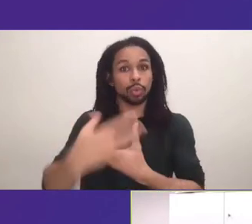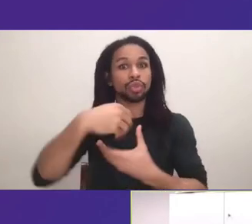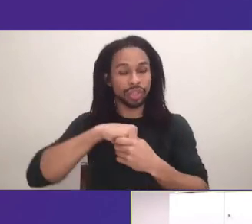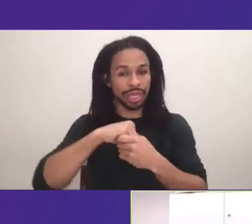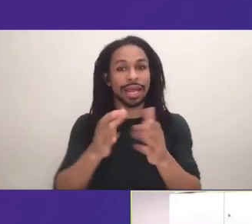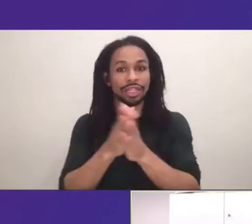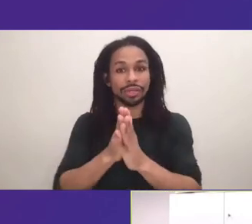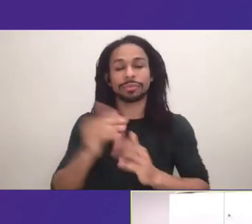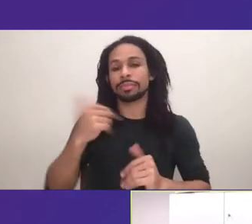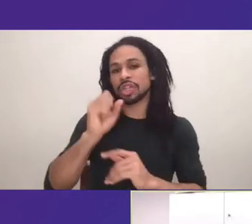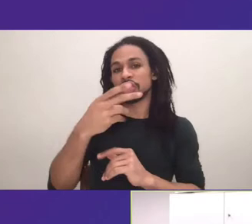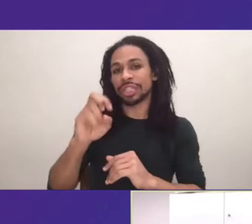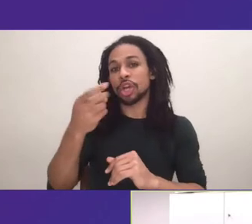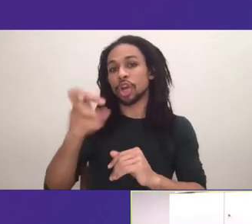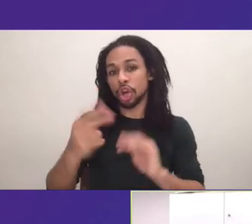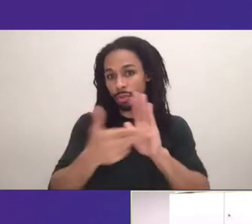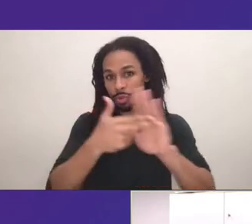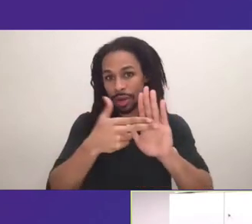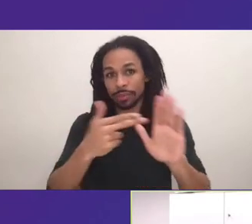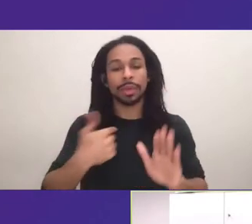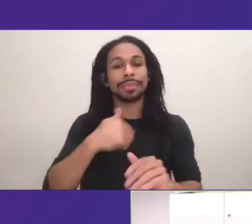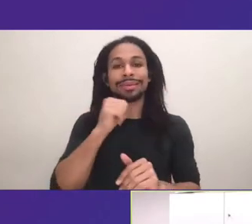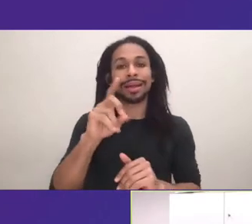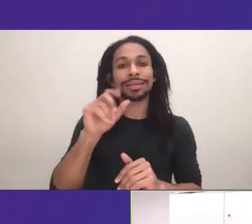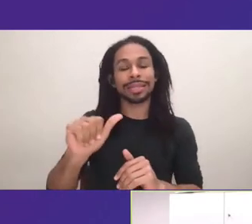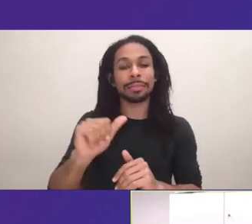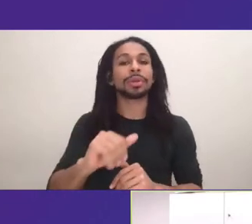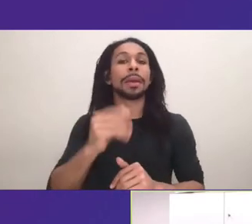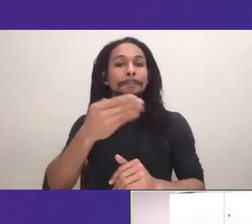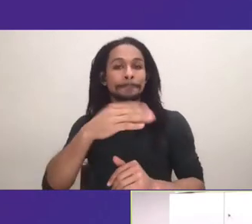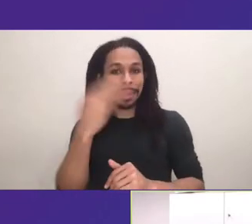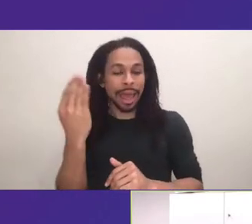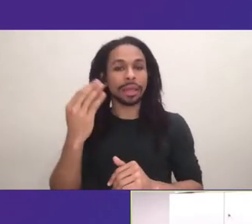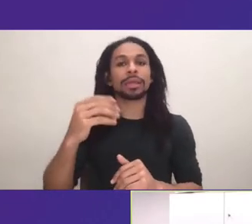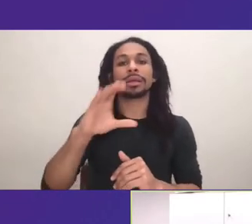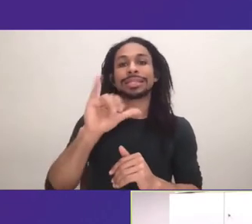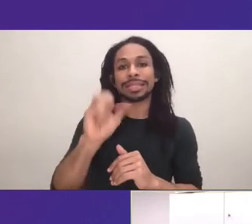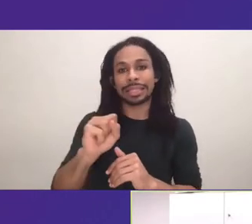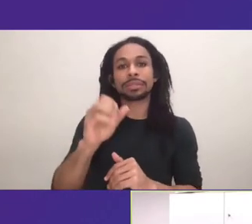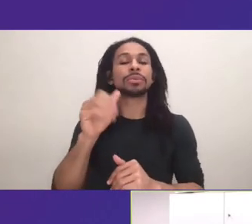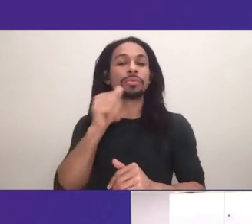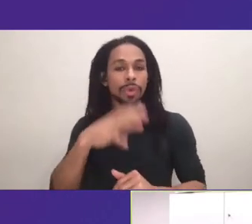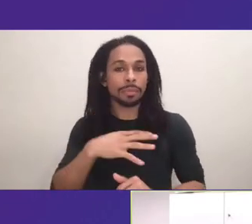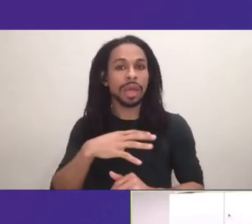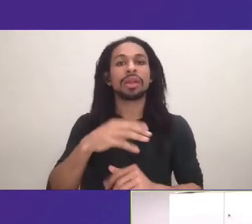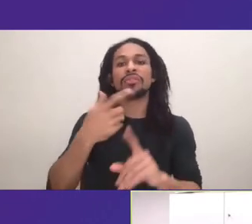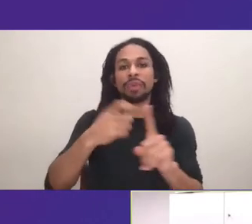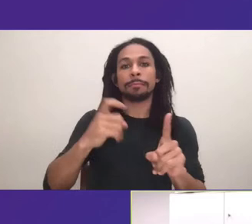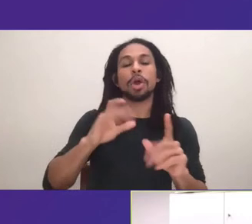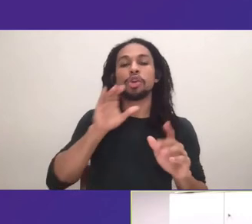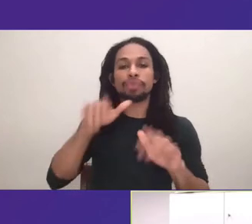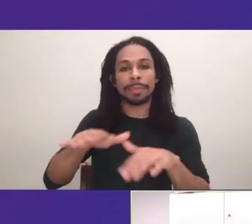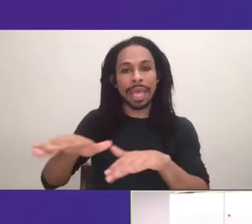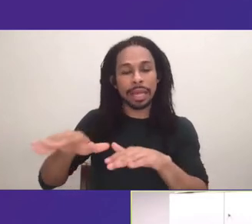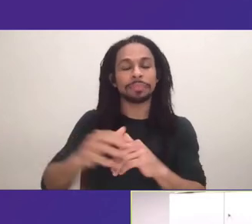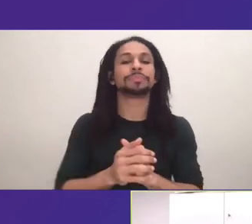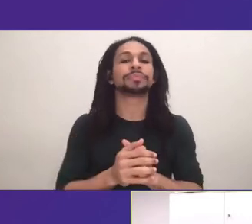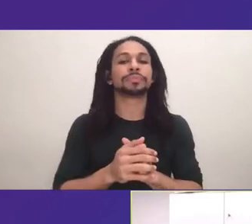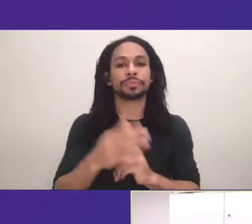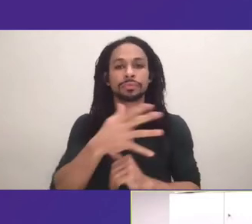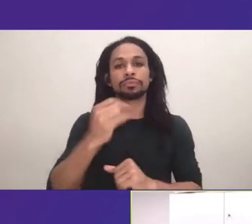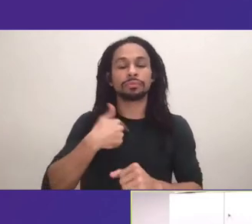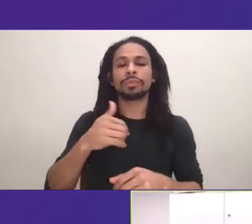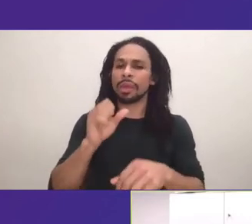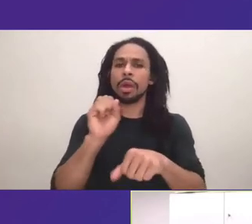I identify as a non-disabled Black cis woman of Caribbean heritage. I operate between the spheres of dance, cultural